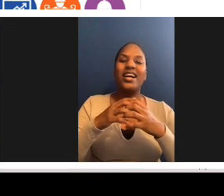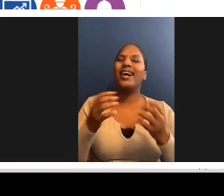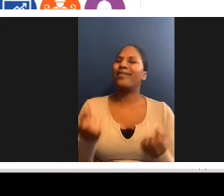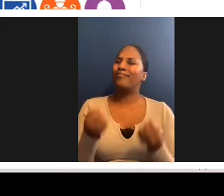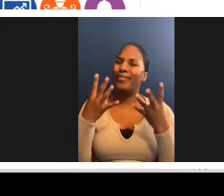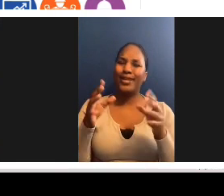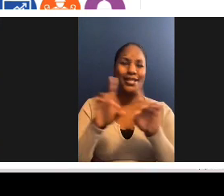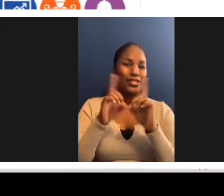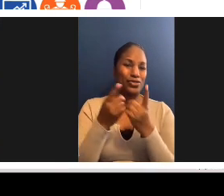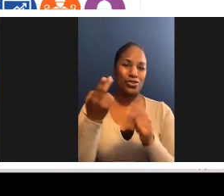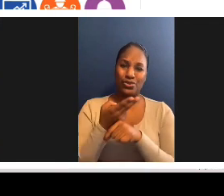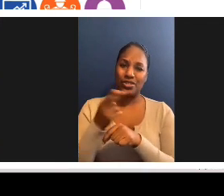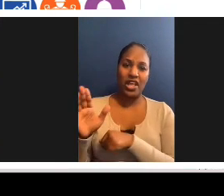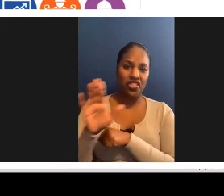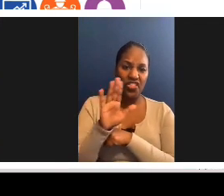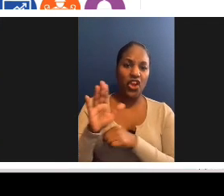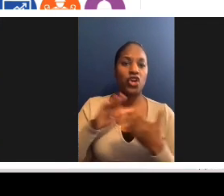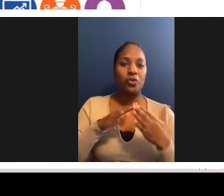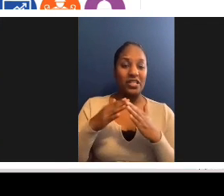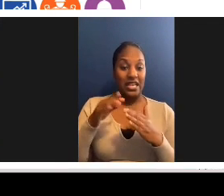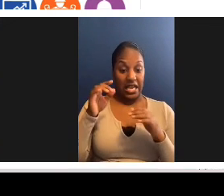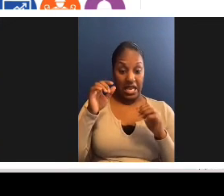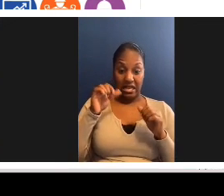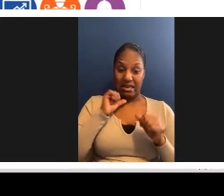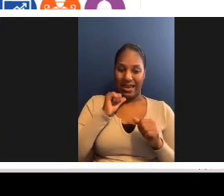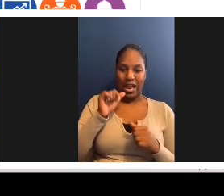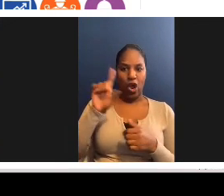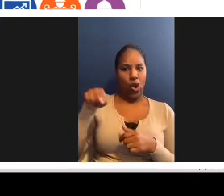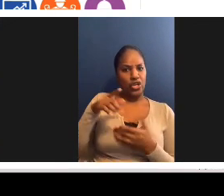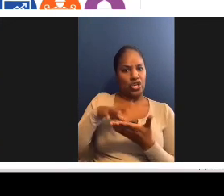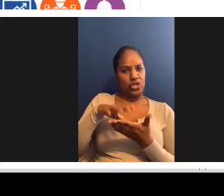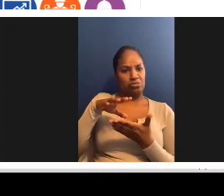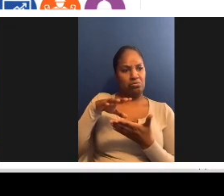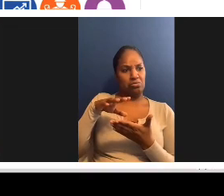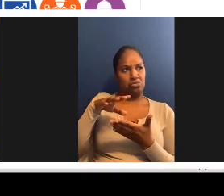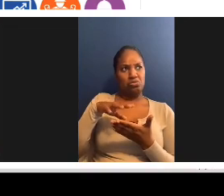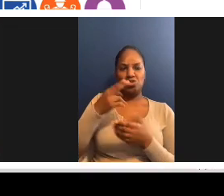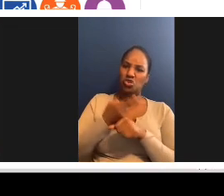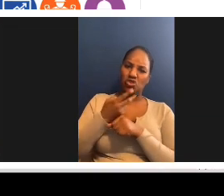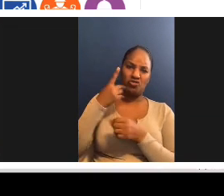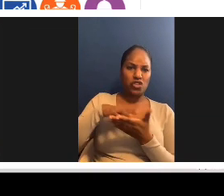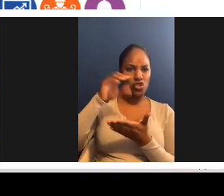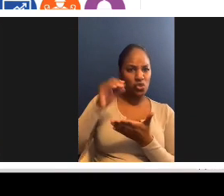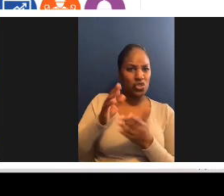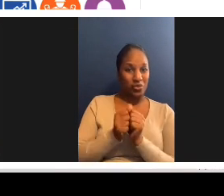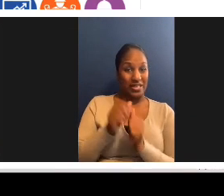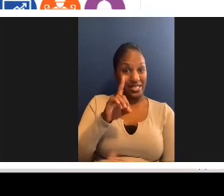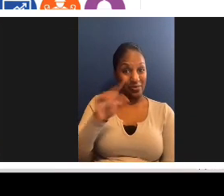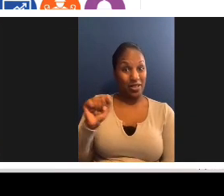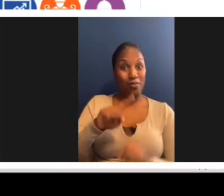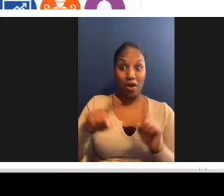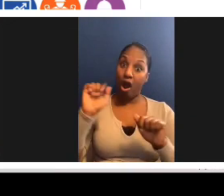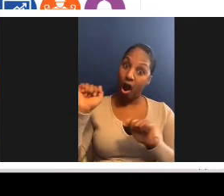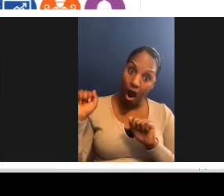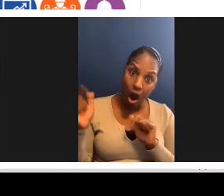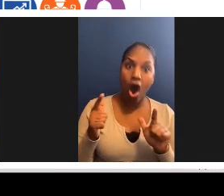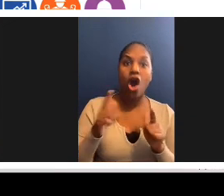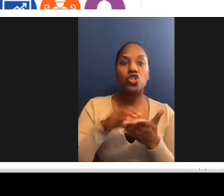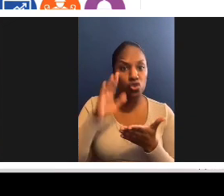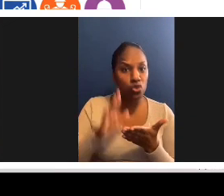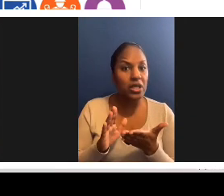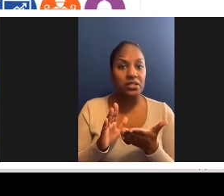This website can not only be used by students with disabilities, but it can be used with all students and anyone. It's a